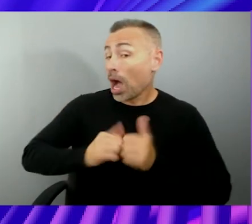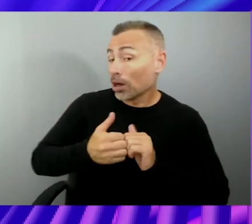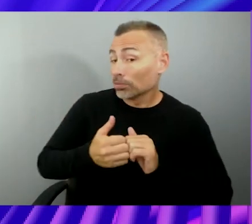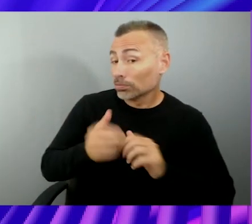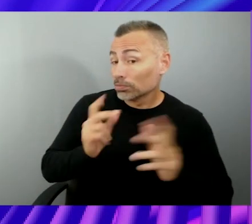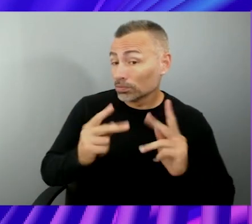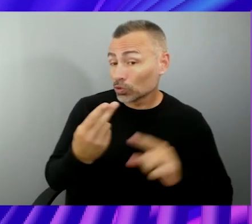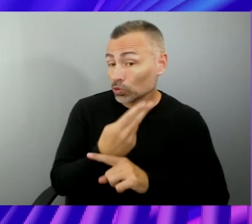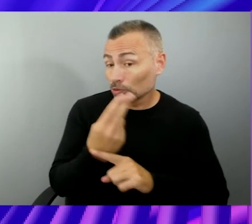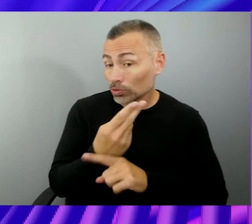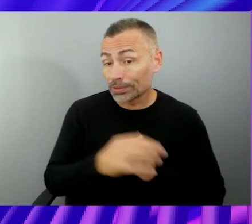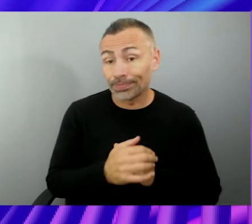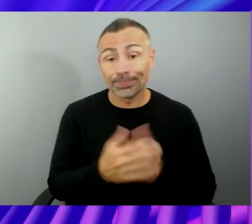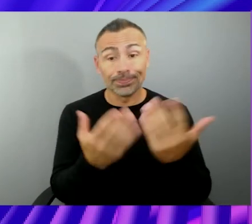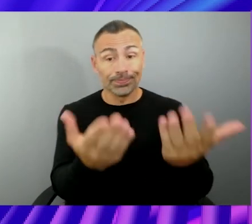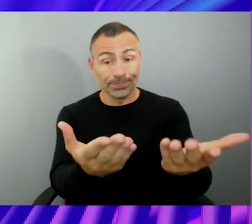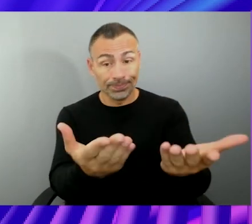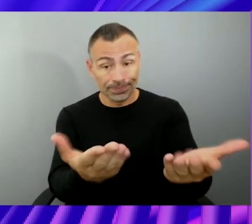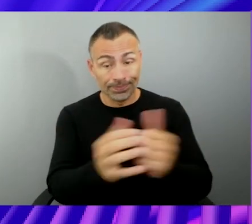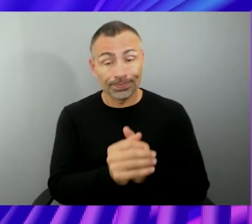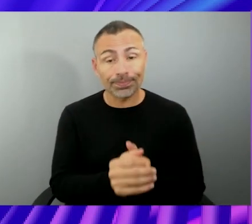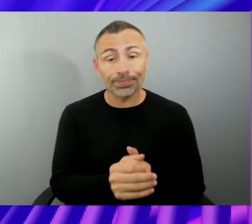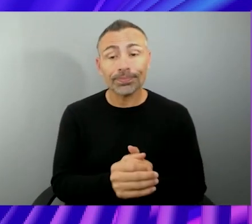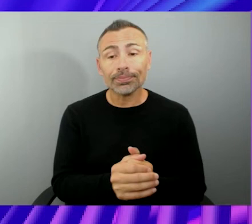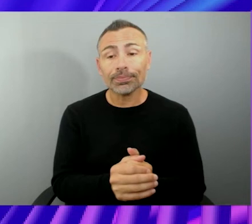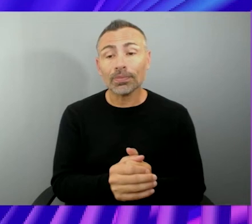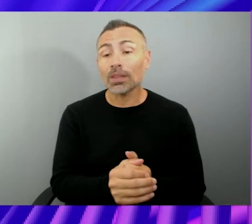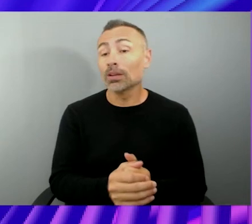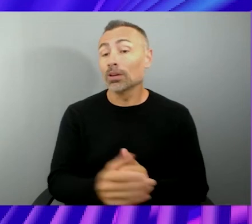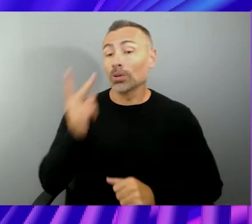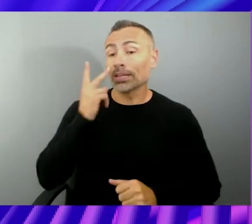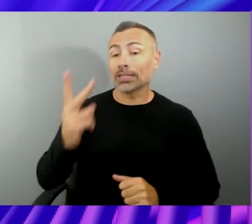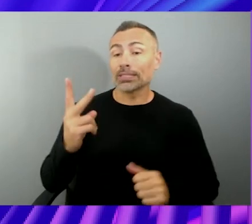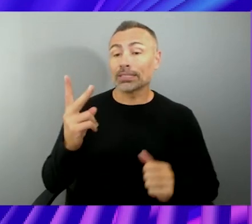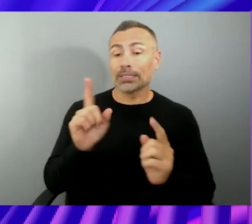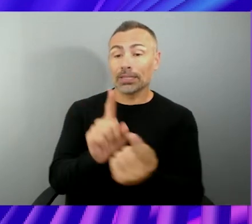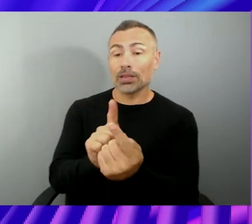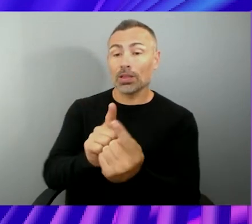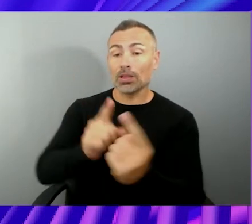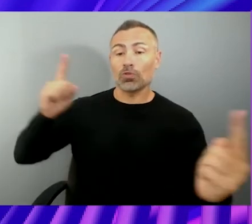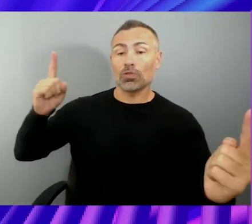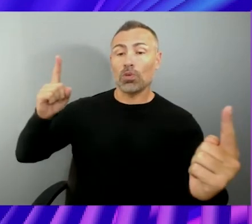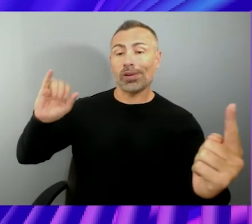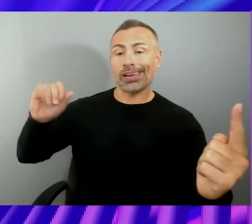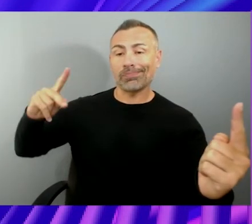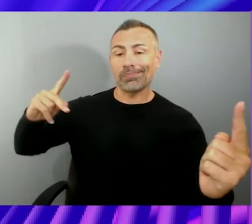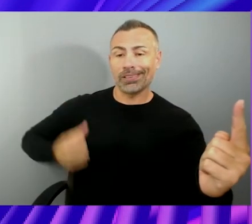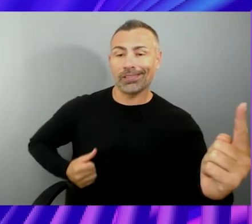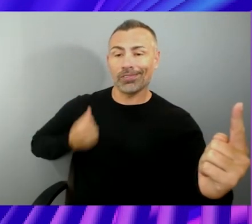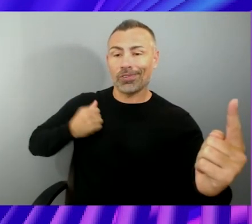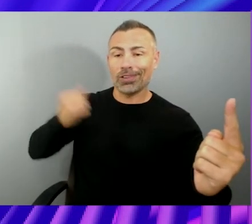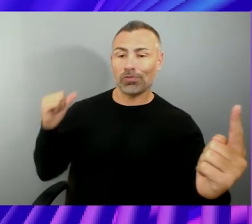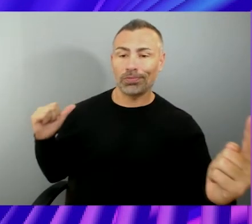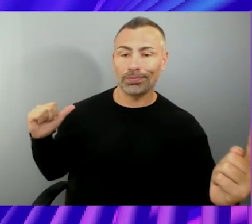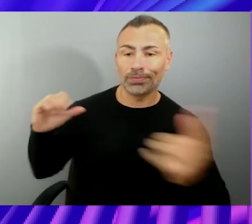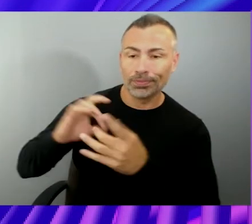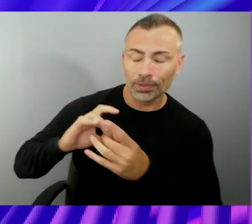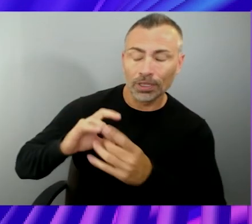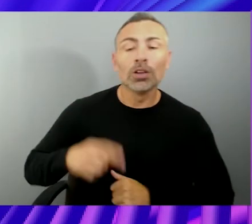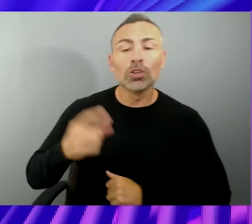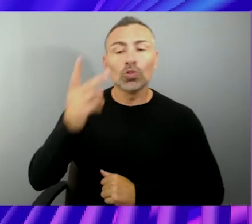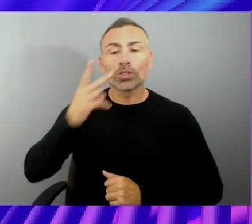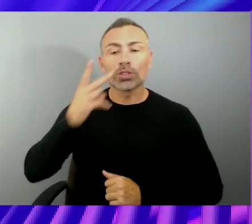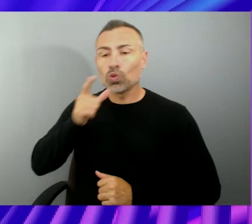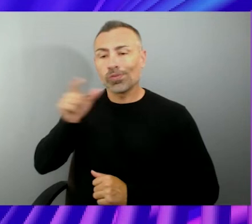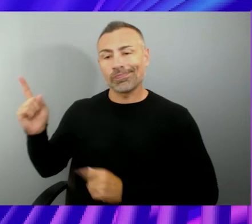see here that here's the remote IP address, here's the requester. In some cases, you'll see that there isn't a requester